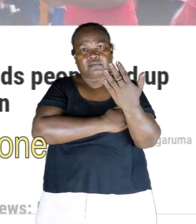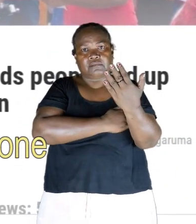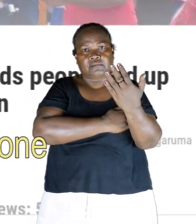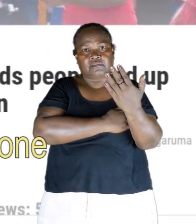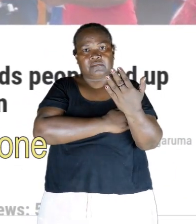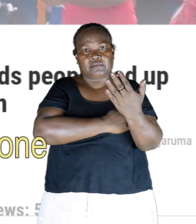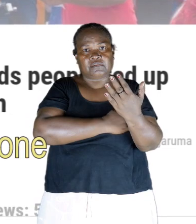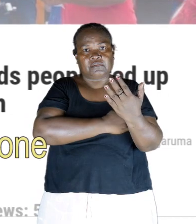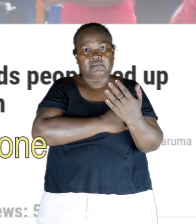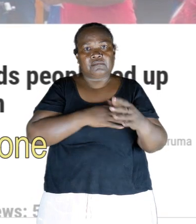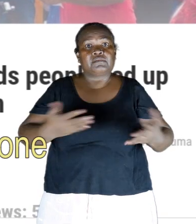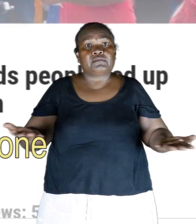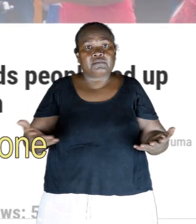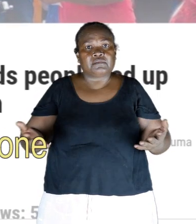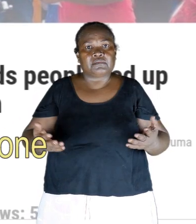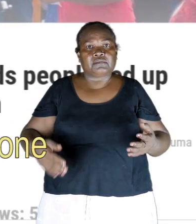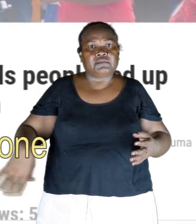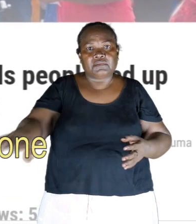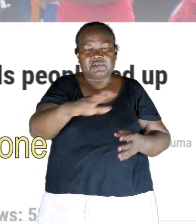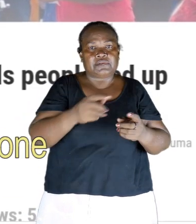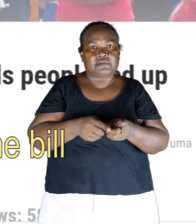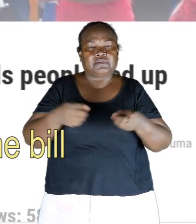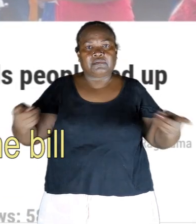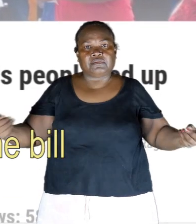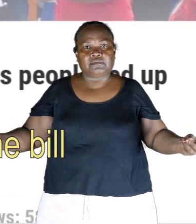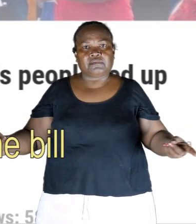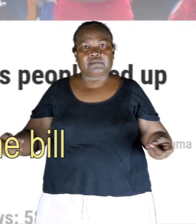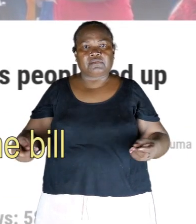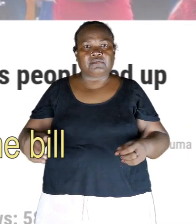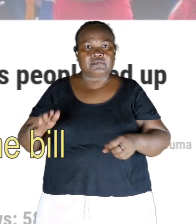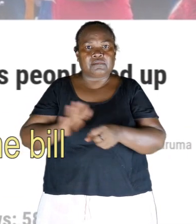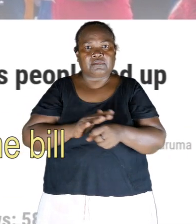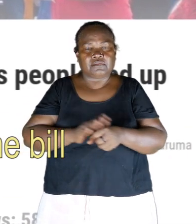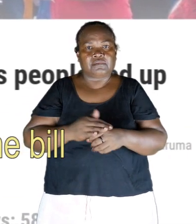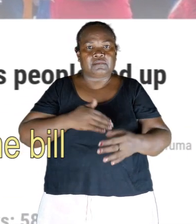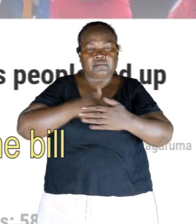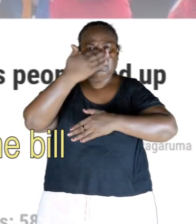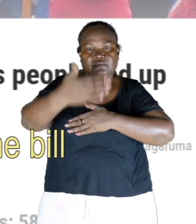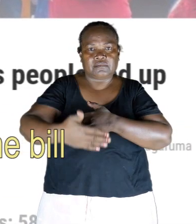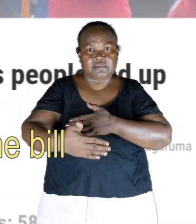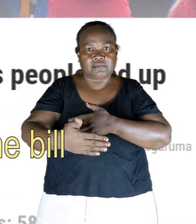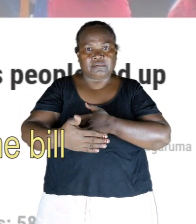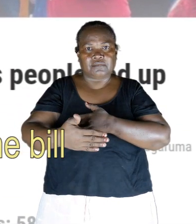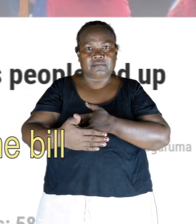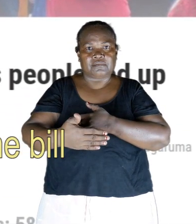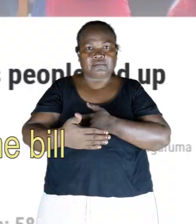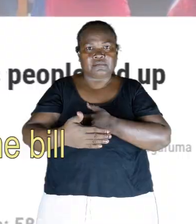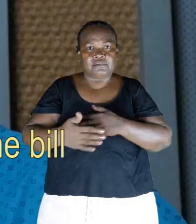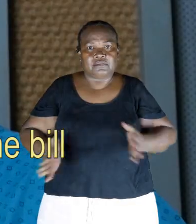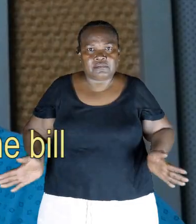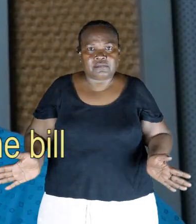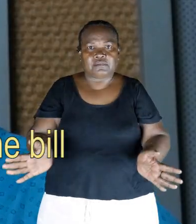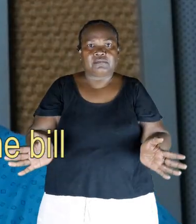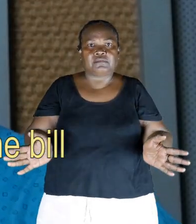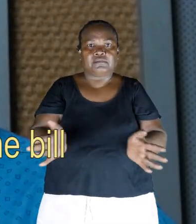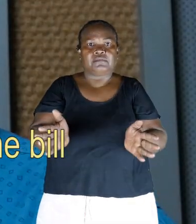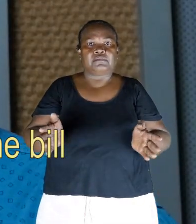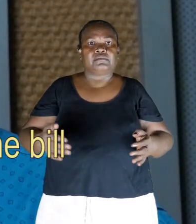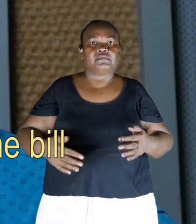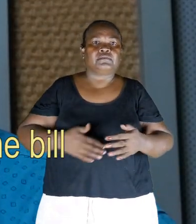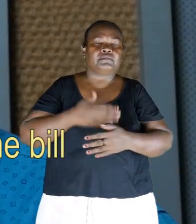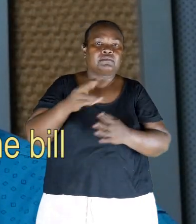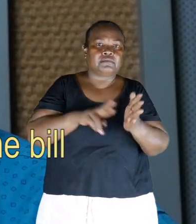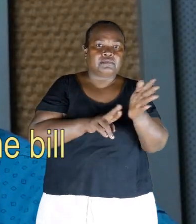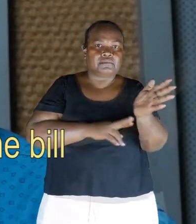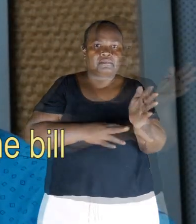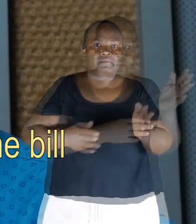activities that has been done by the civil society, where Okatana Otalo front runners for pushing this